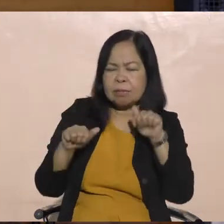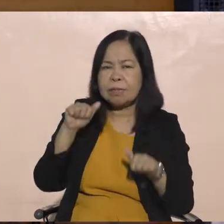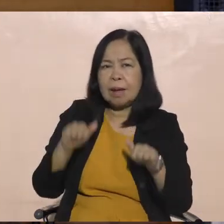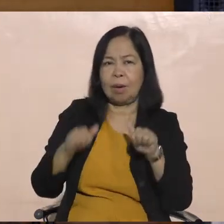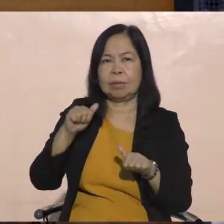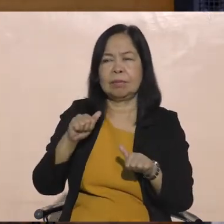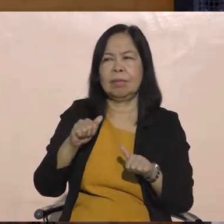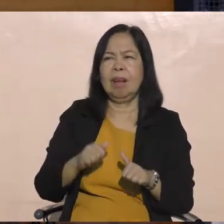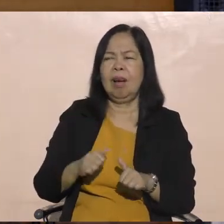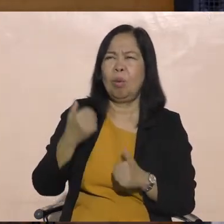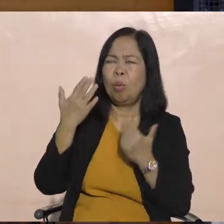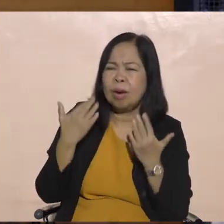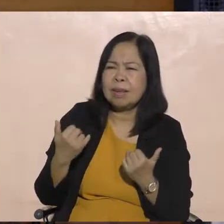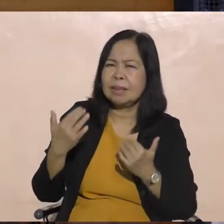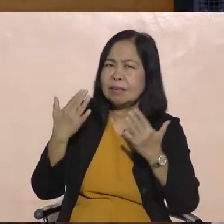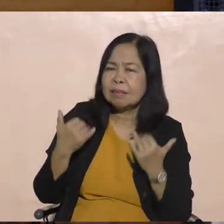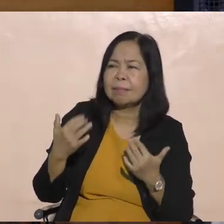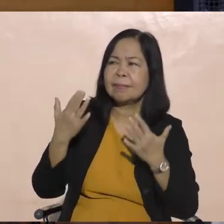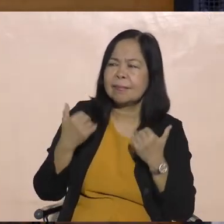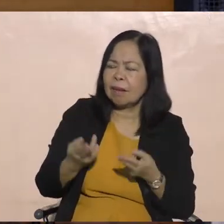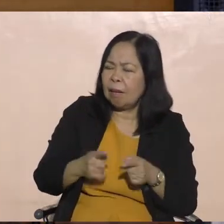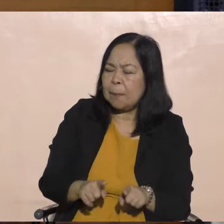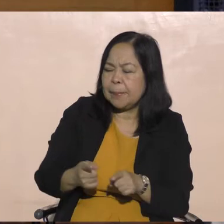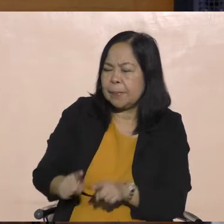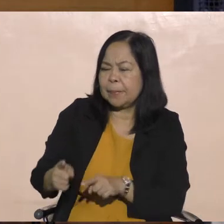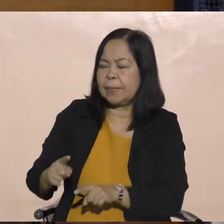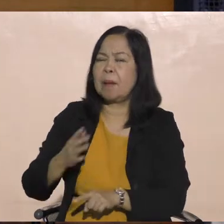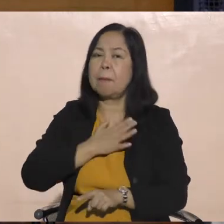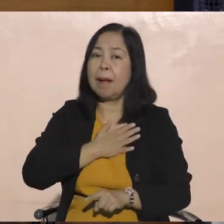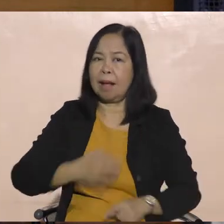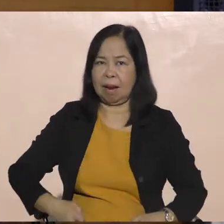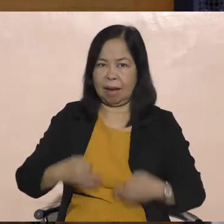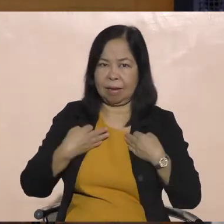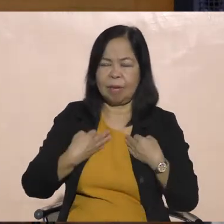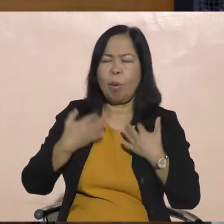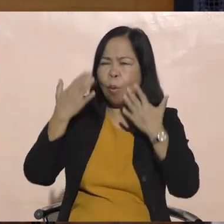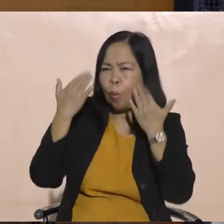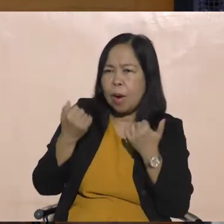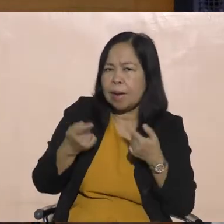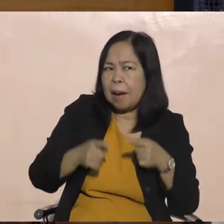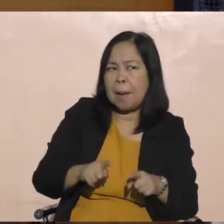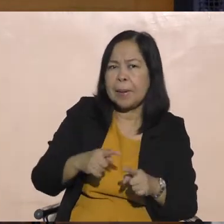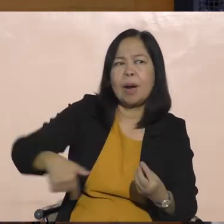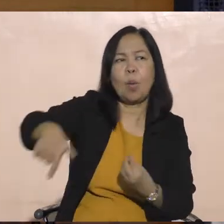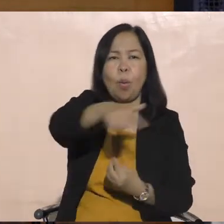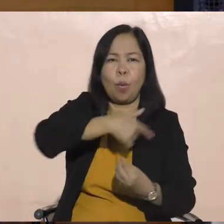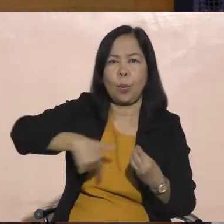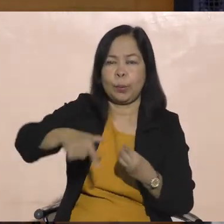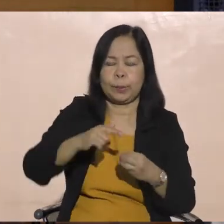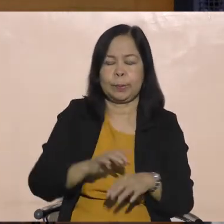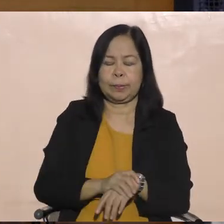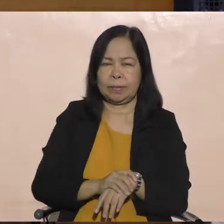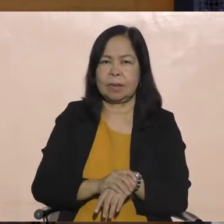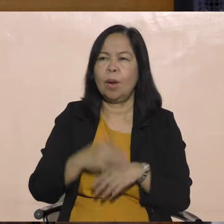question the things that are going on in us and around us. We have our own perspective on what